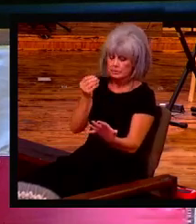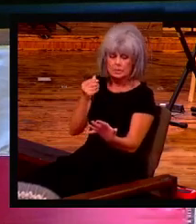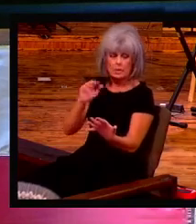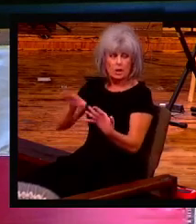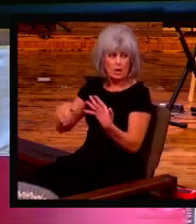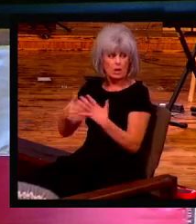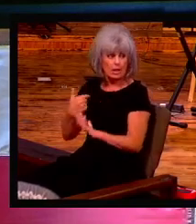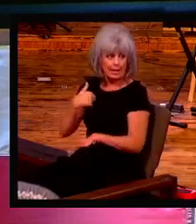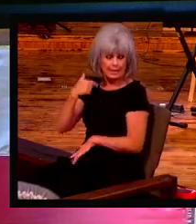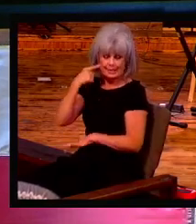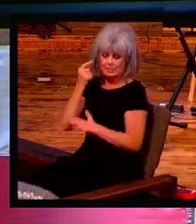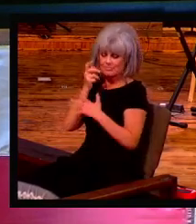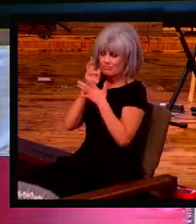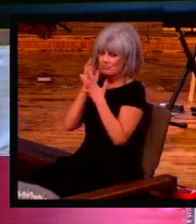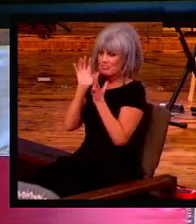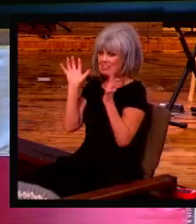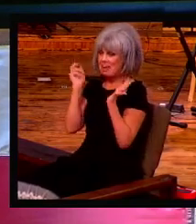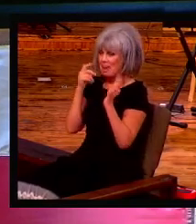hear is, wah.